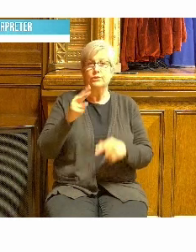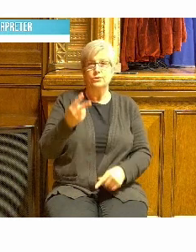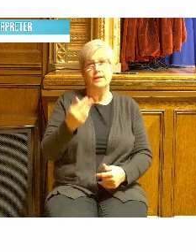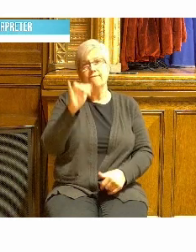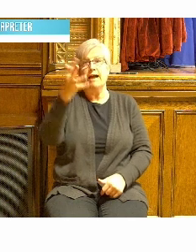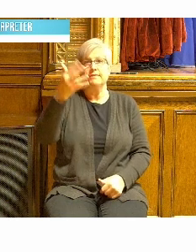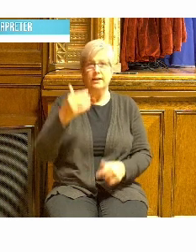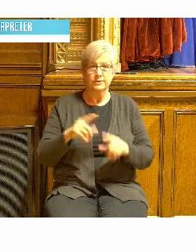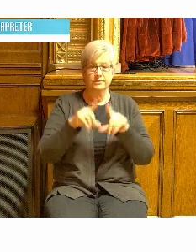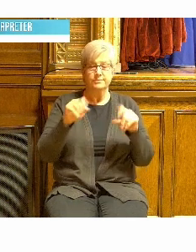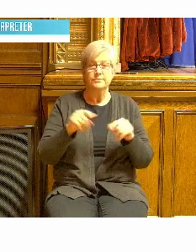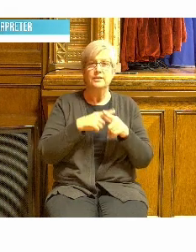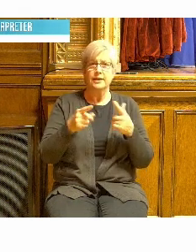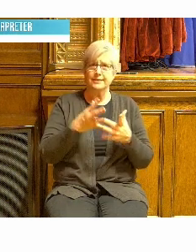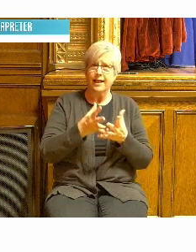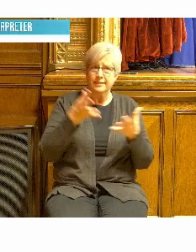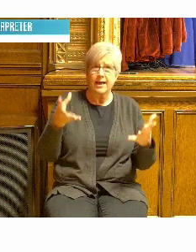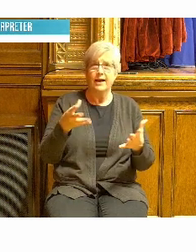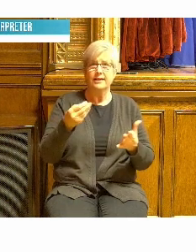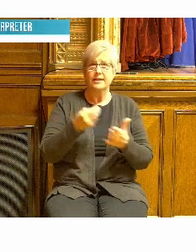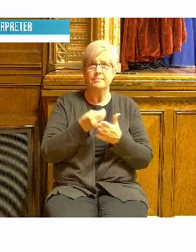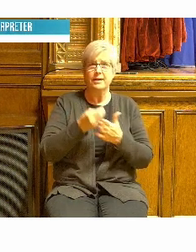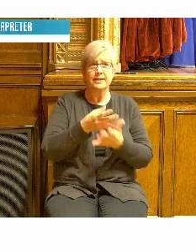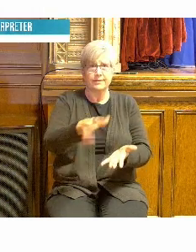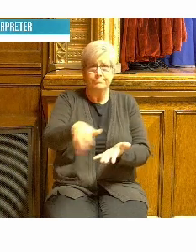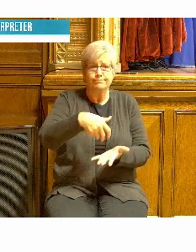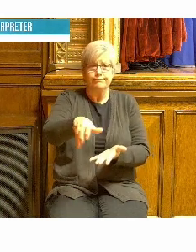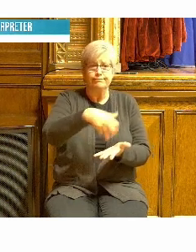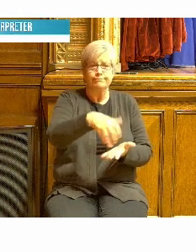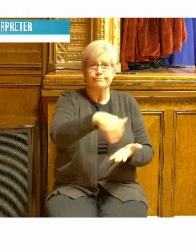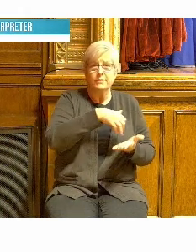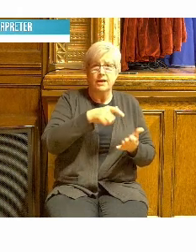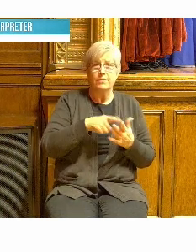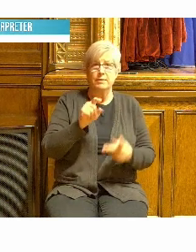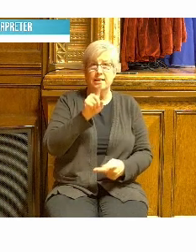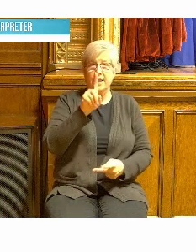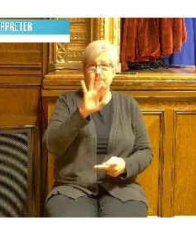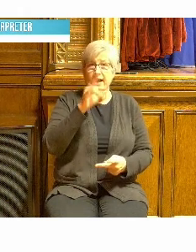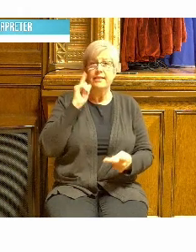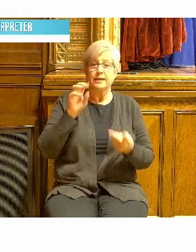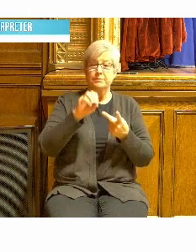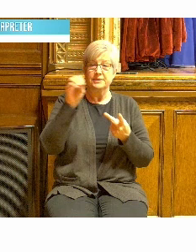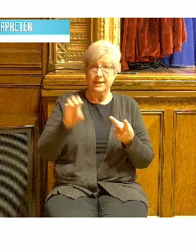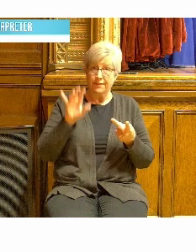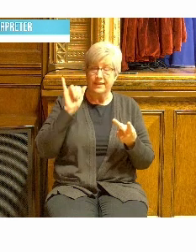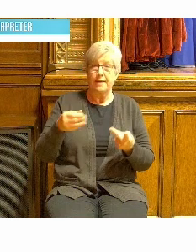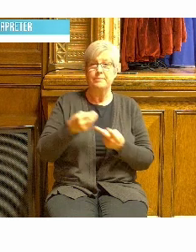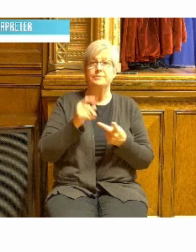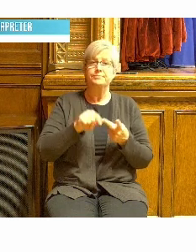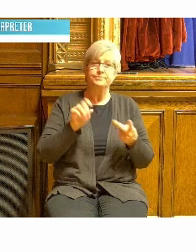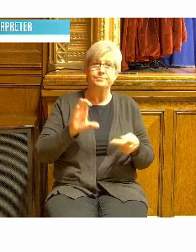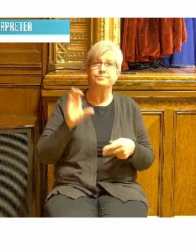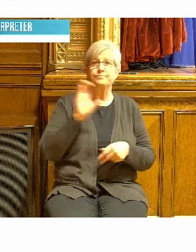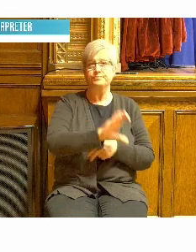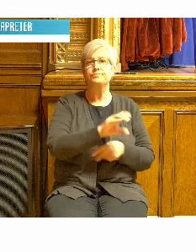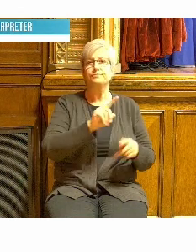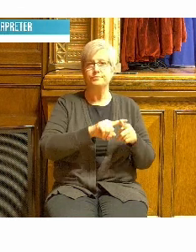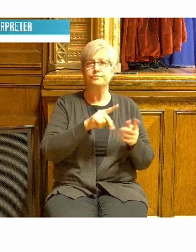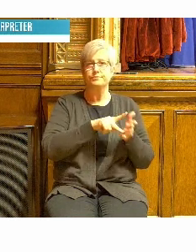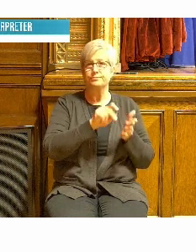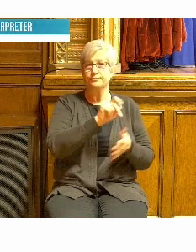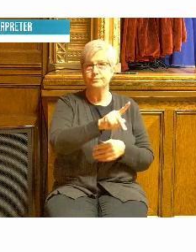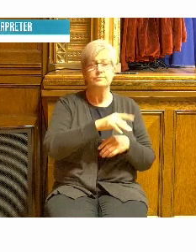be $5. That's a lot of revenue they're going to be bringing in. I think a percentage of that should be allocated